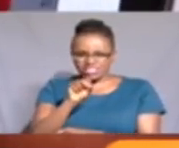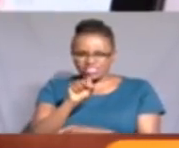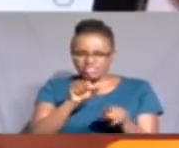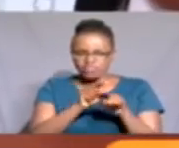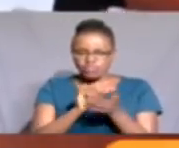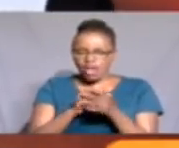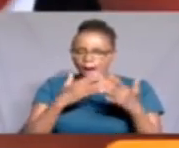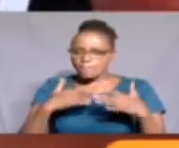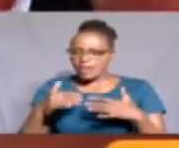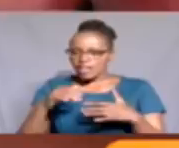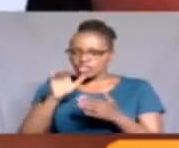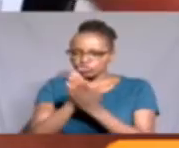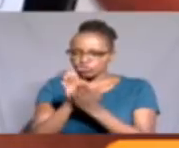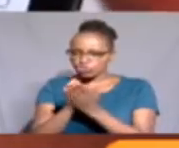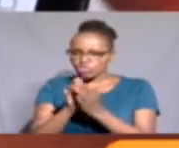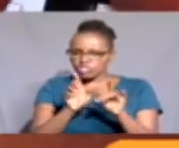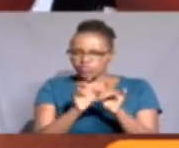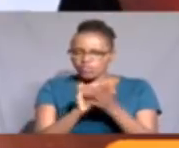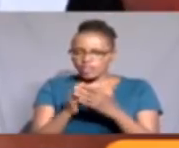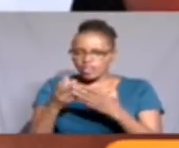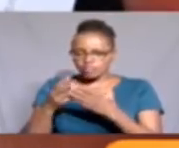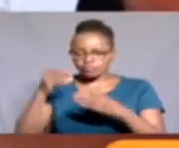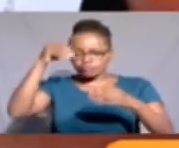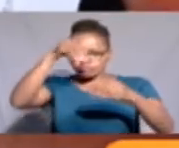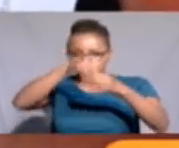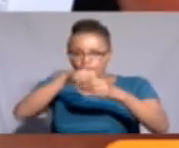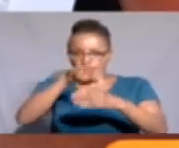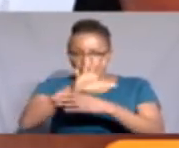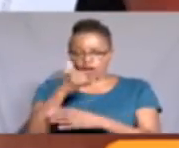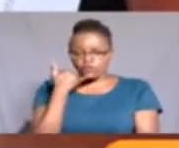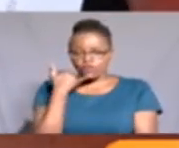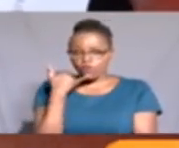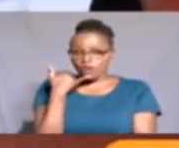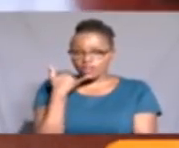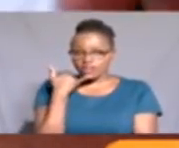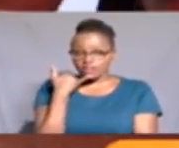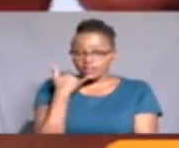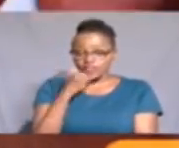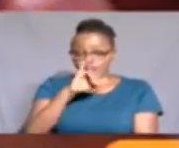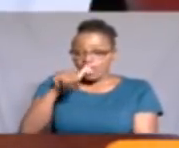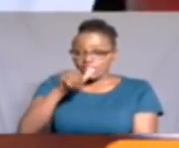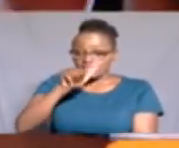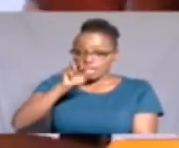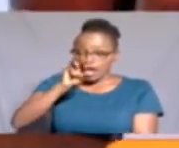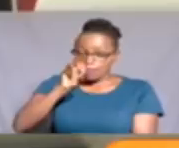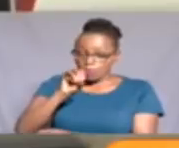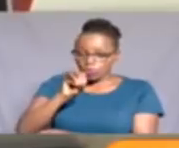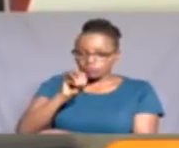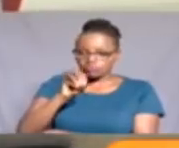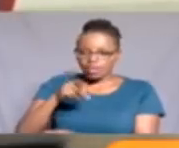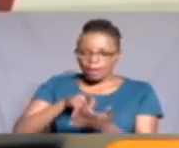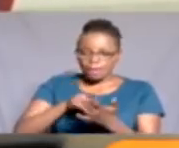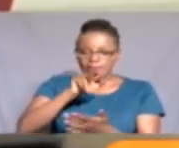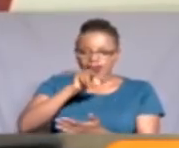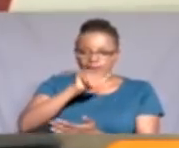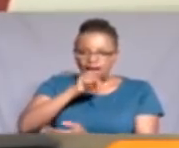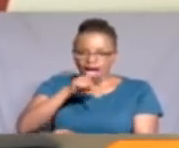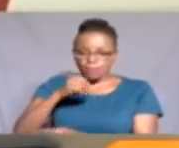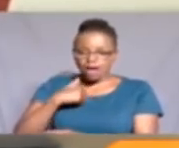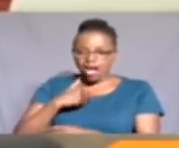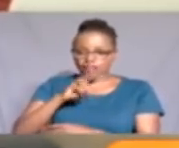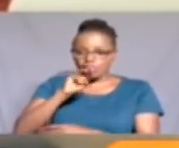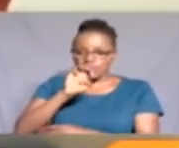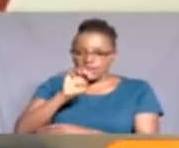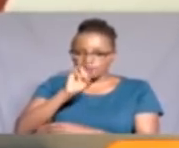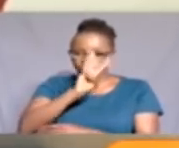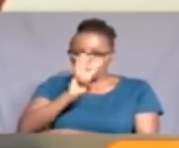the Play Store, and install them on your phone, JamboPay apps, and pay. We also got the web channel that